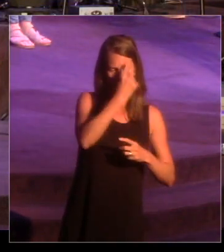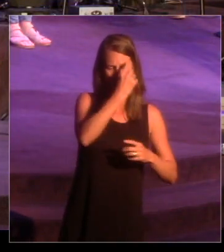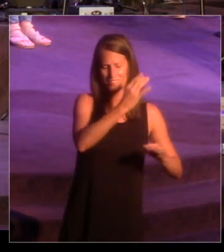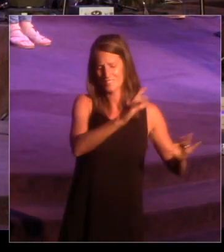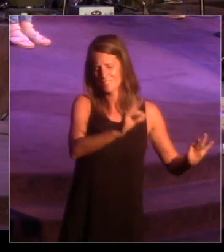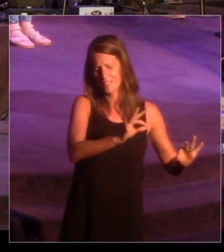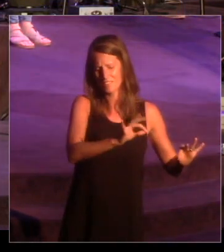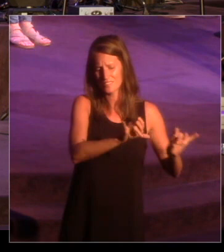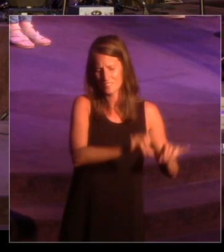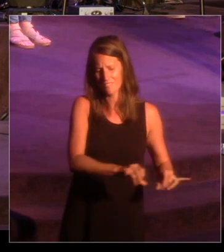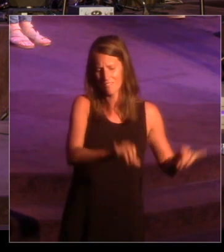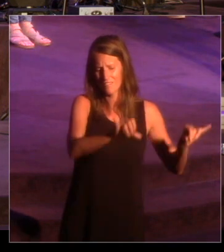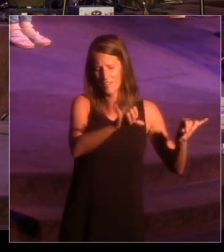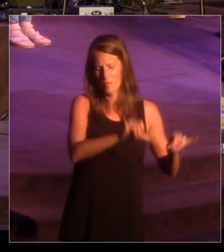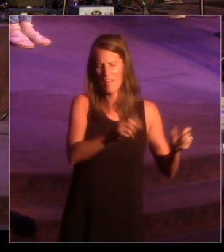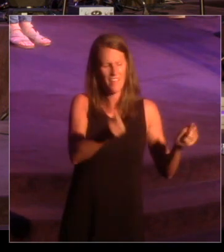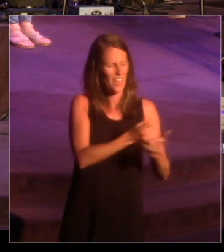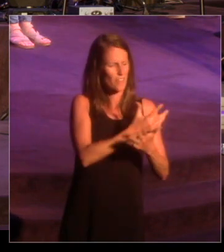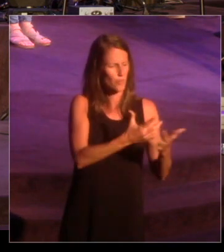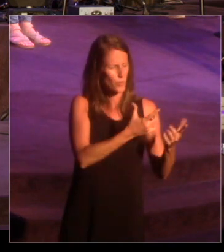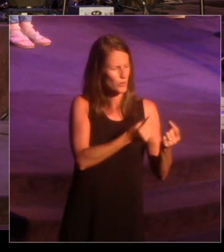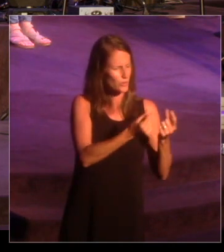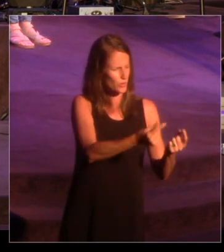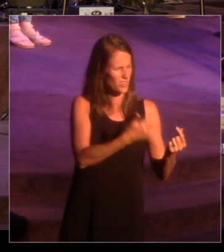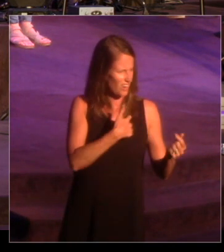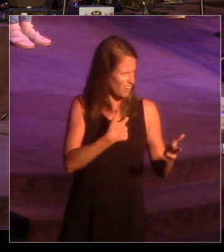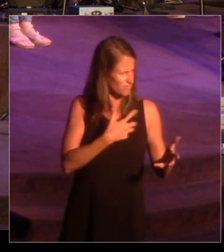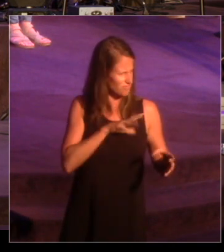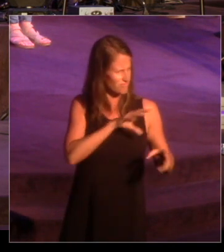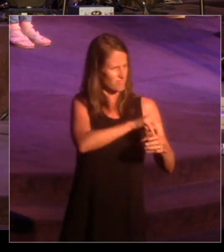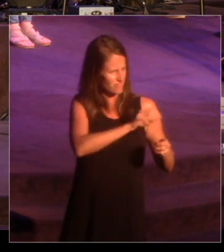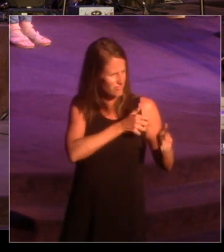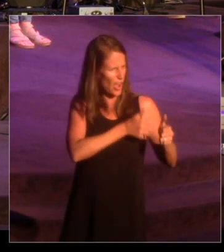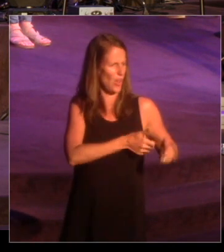that big a deal. Everybody's doing them.